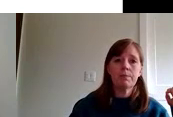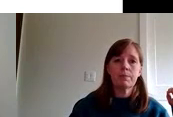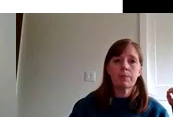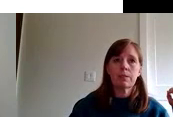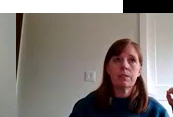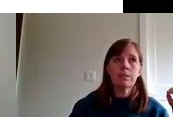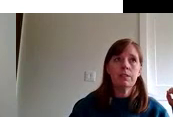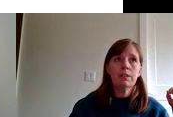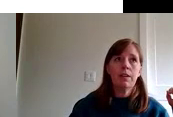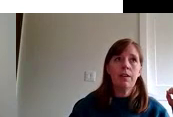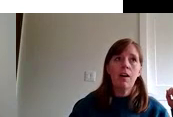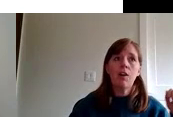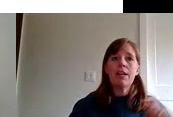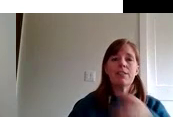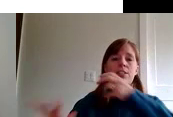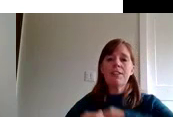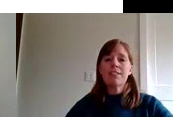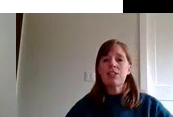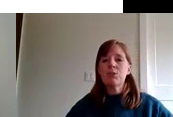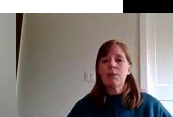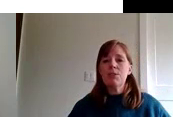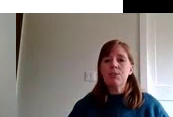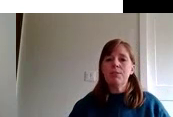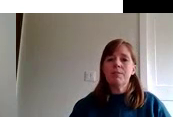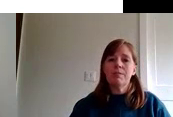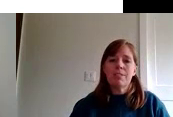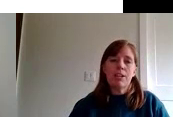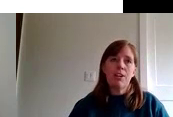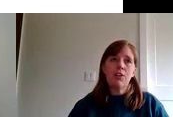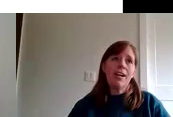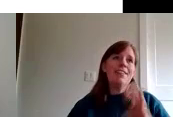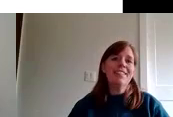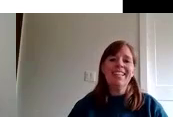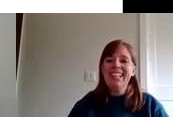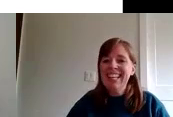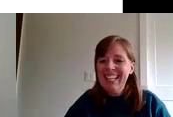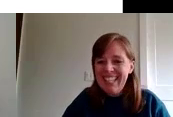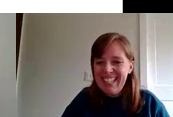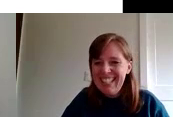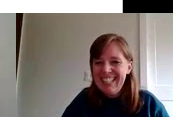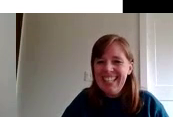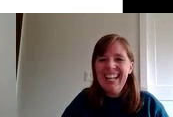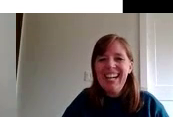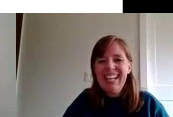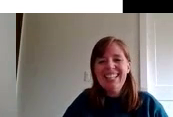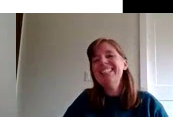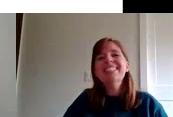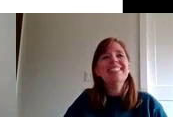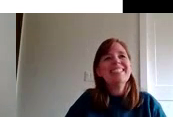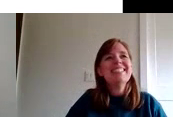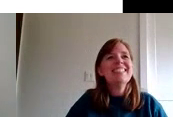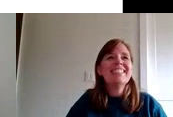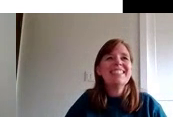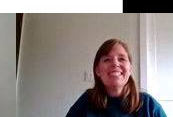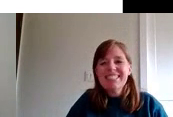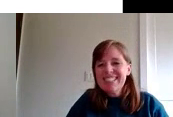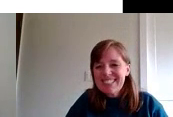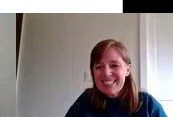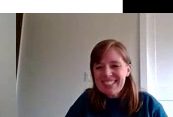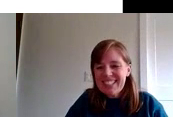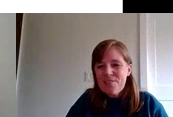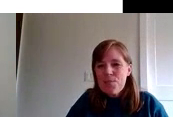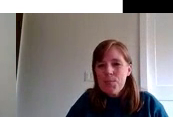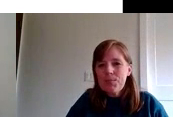do. All right, sorry to interrupt you, Sarah, go ahead. I think so much